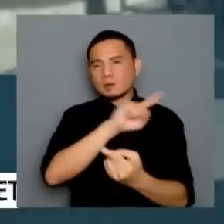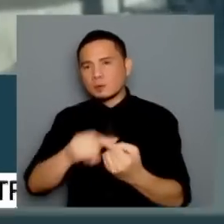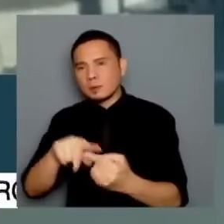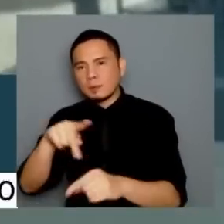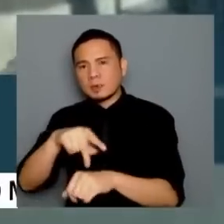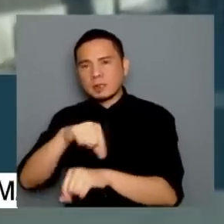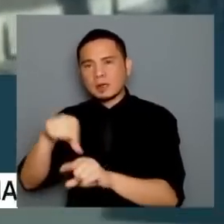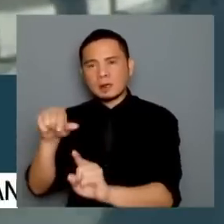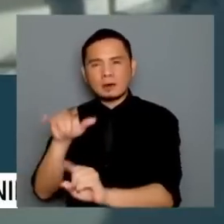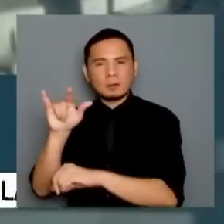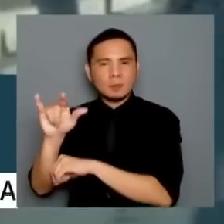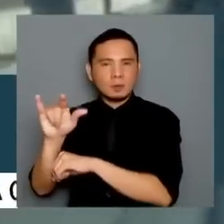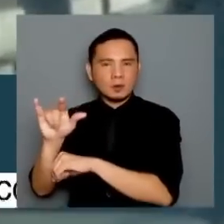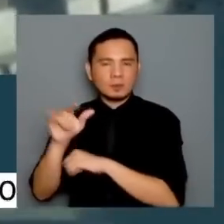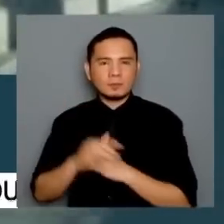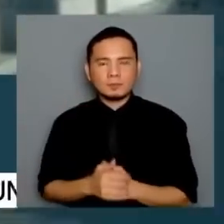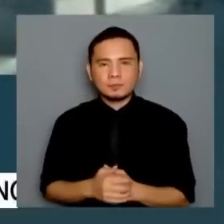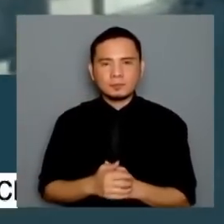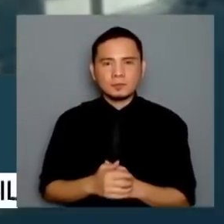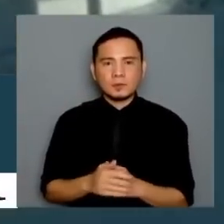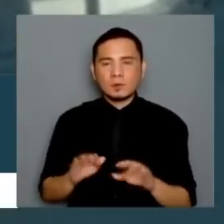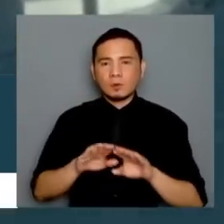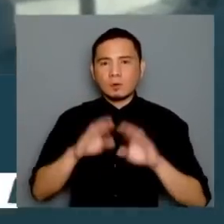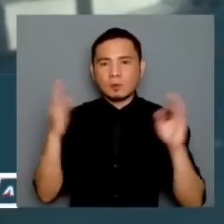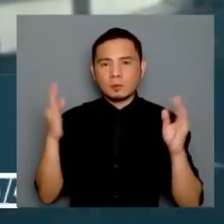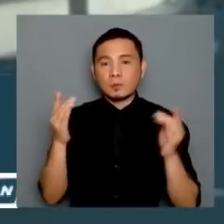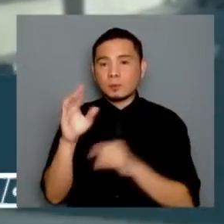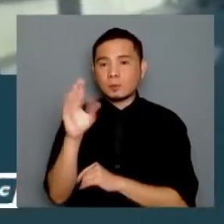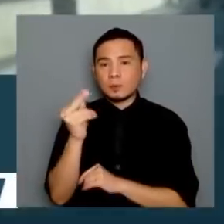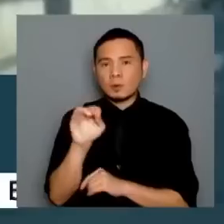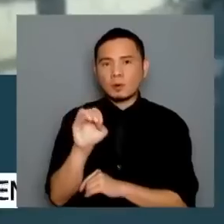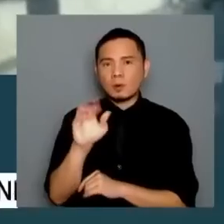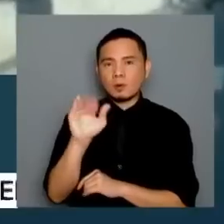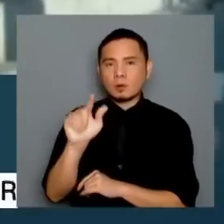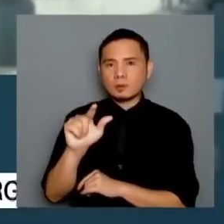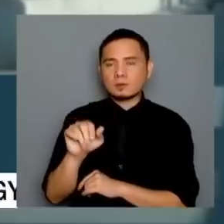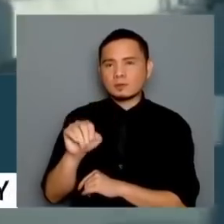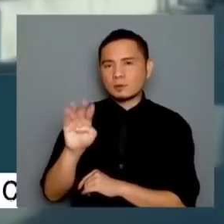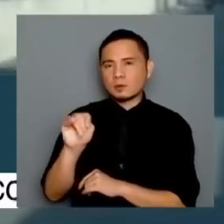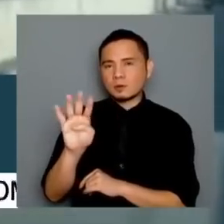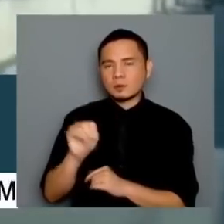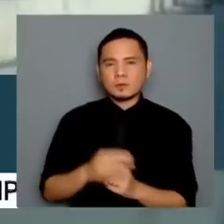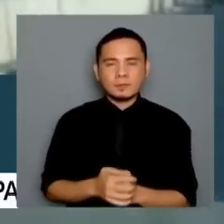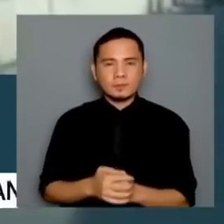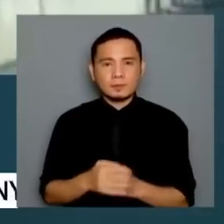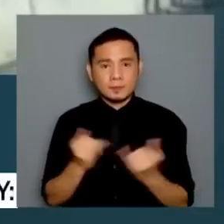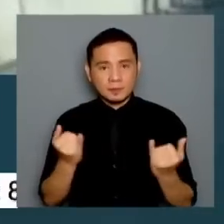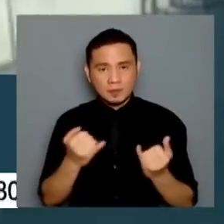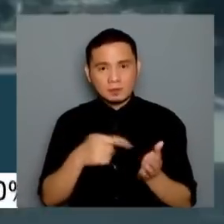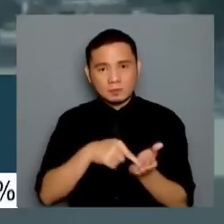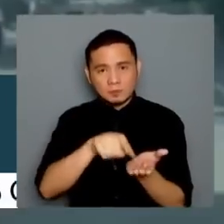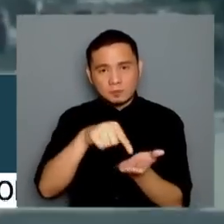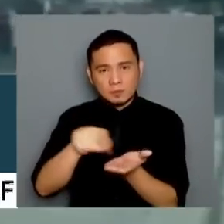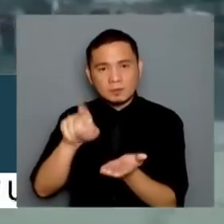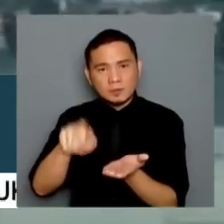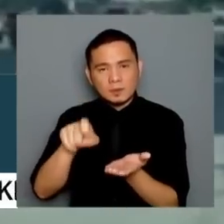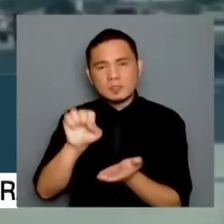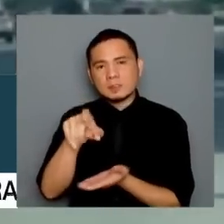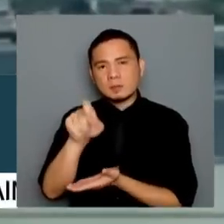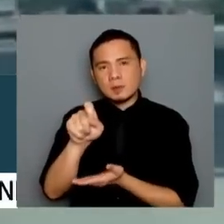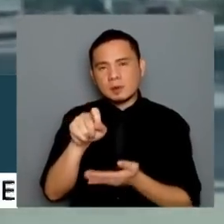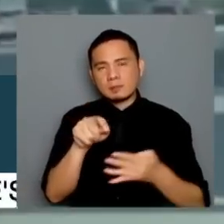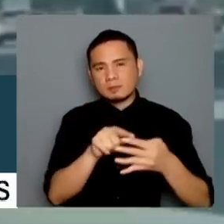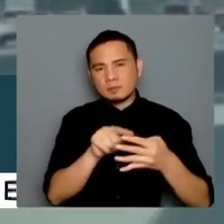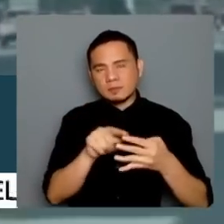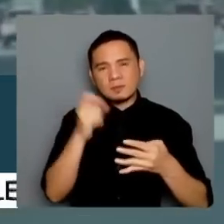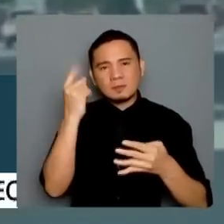extended flyover opened in August 14. The toll operator was supposed to start charging the motorists in September. However, the regulatory